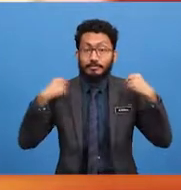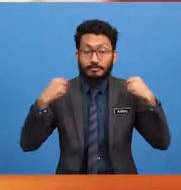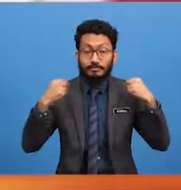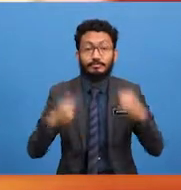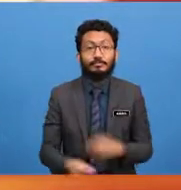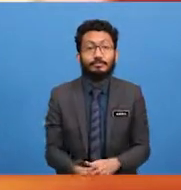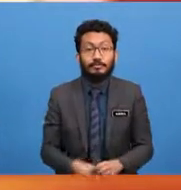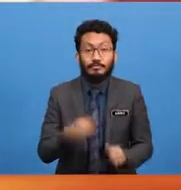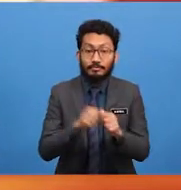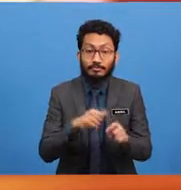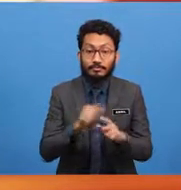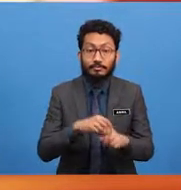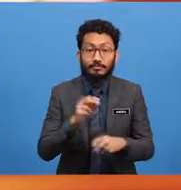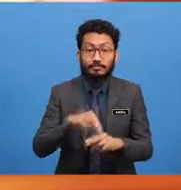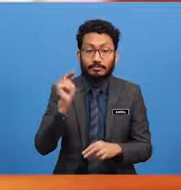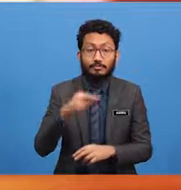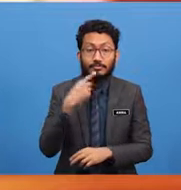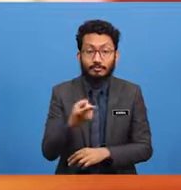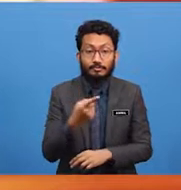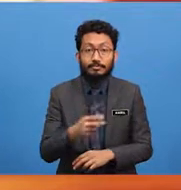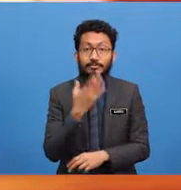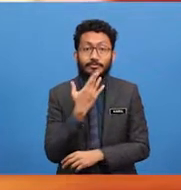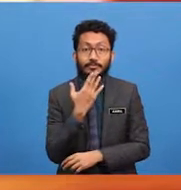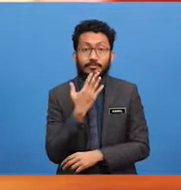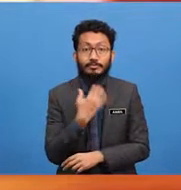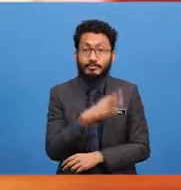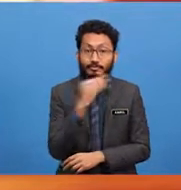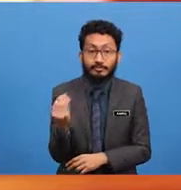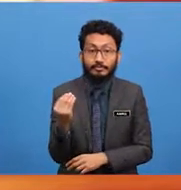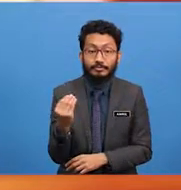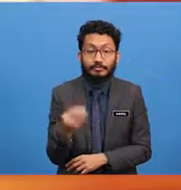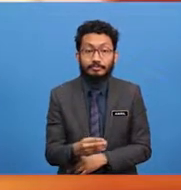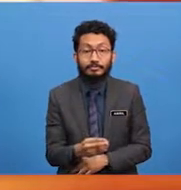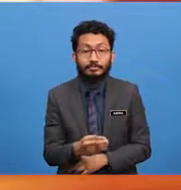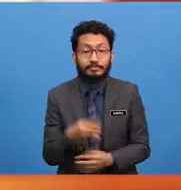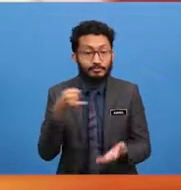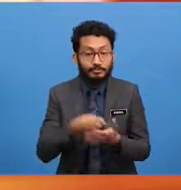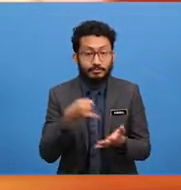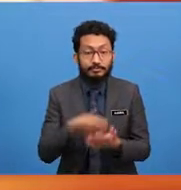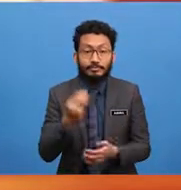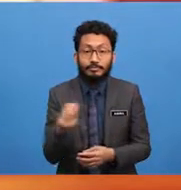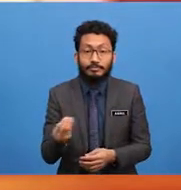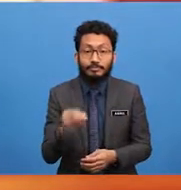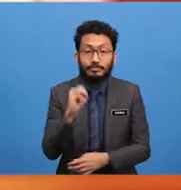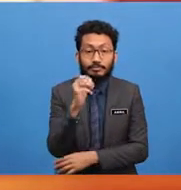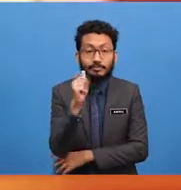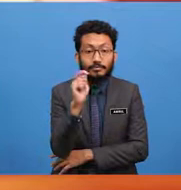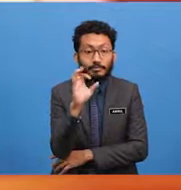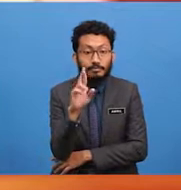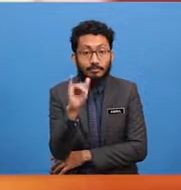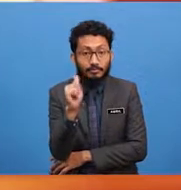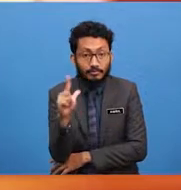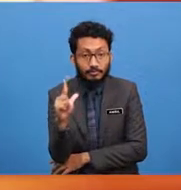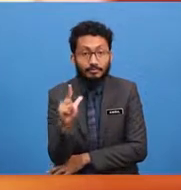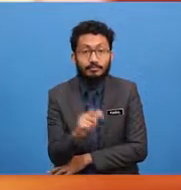Then, you need to tell me the color and its material. remember, yeah? Can you